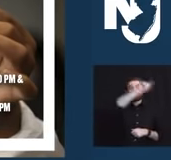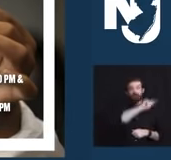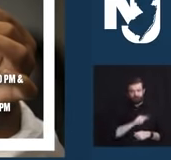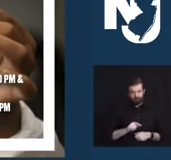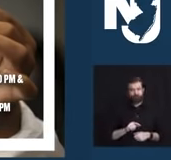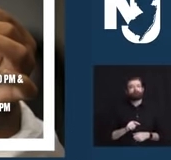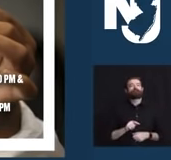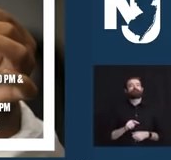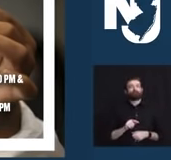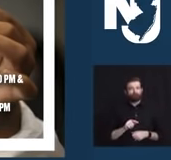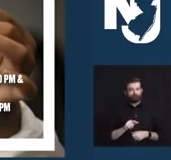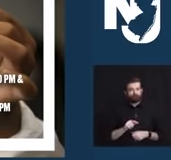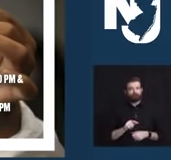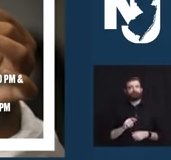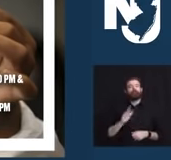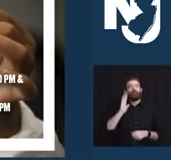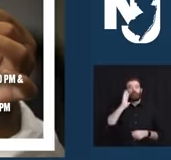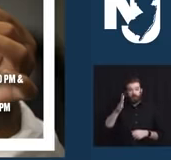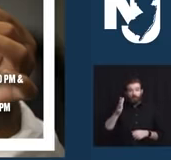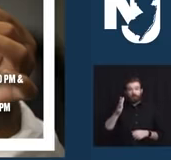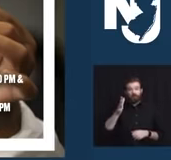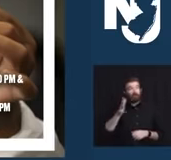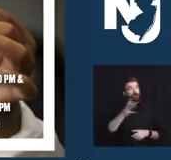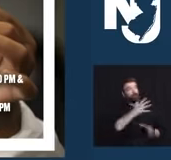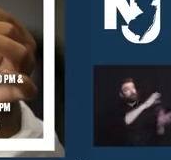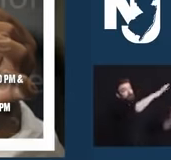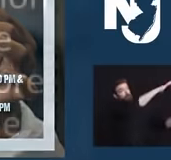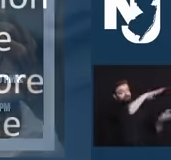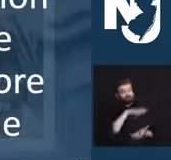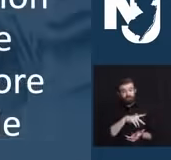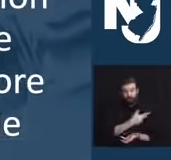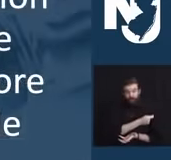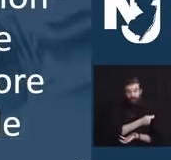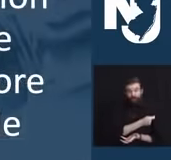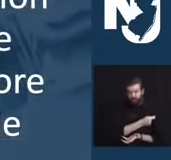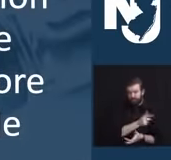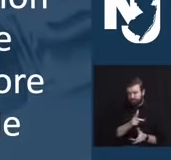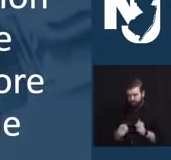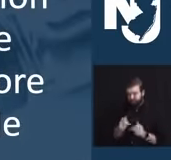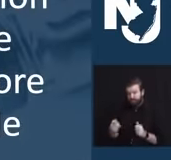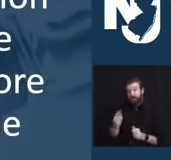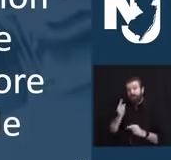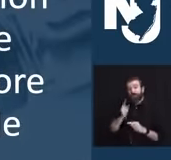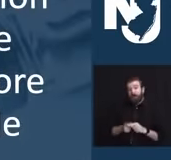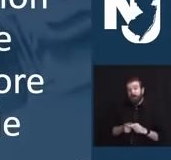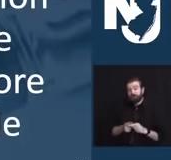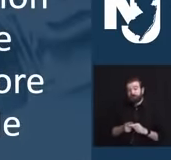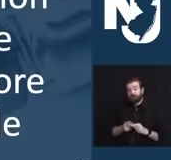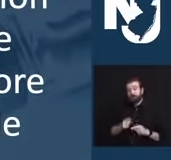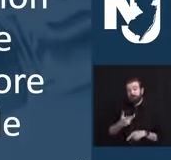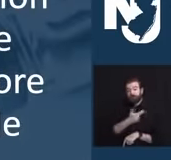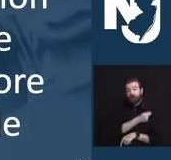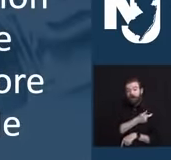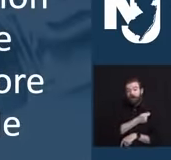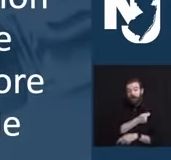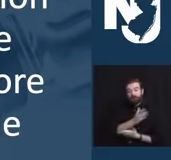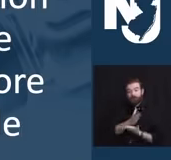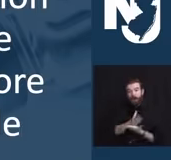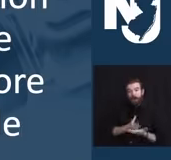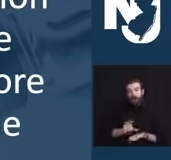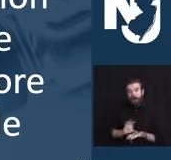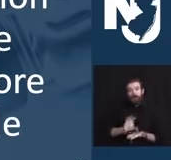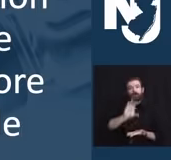medical offices. We're also going to try to make vaccination numbers more localized and more widely